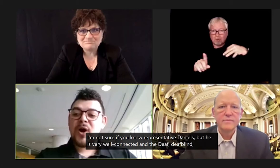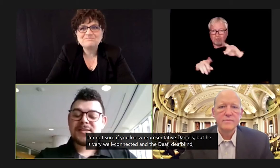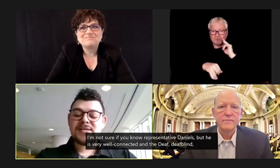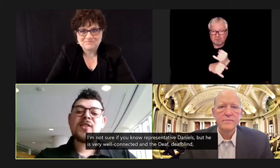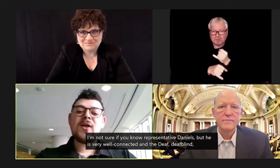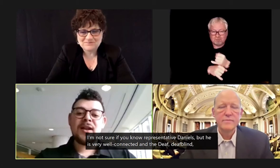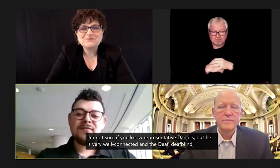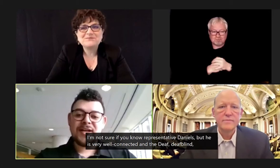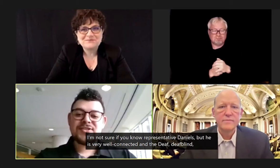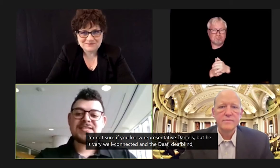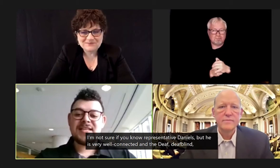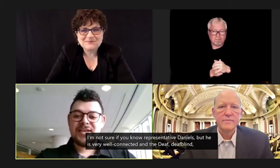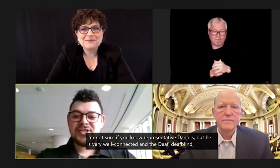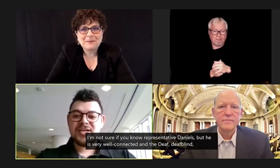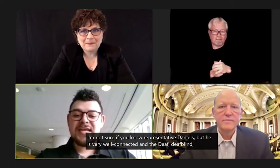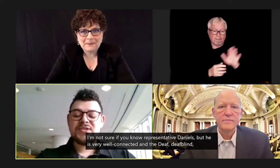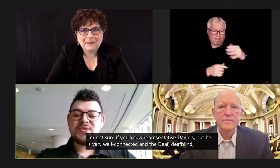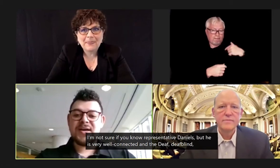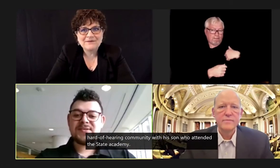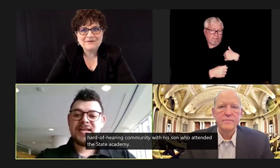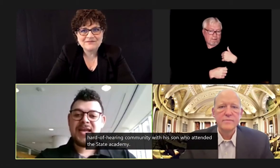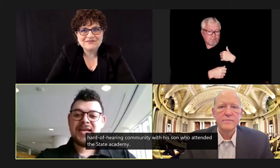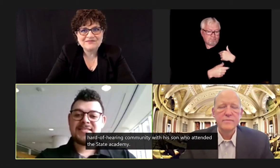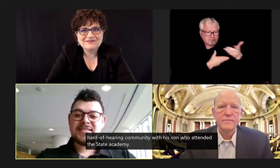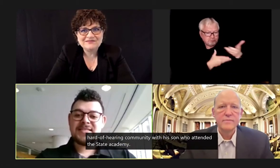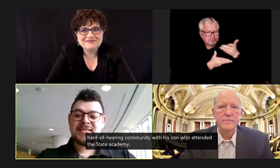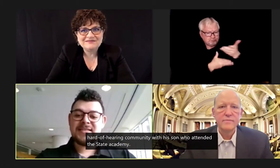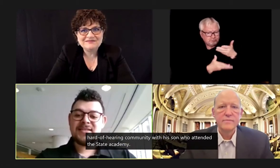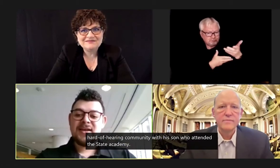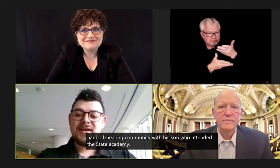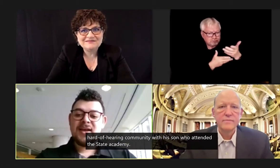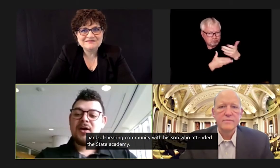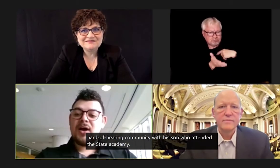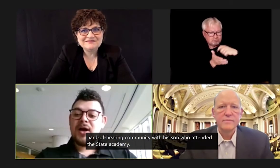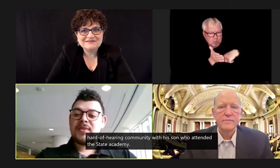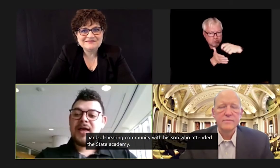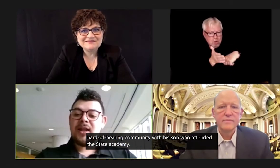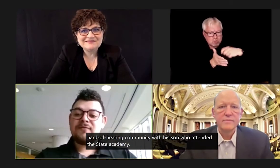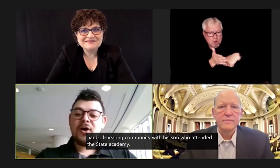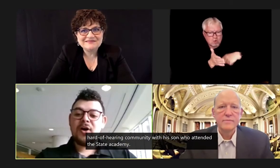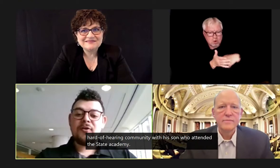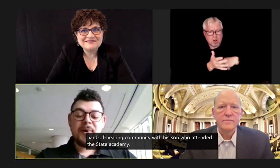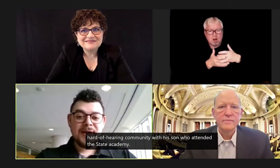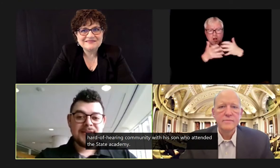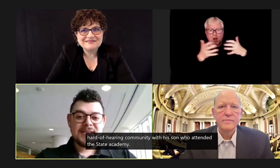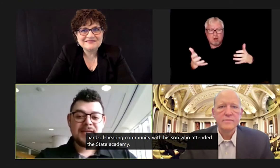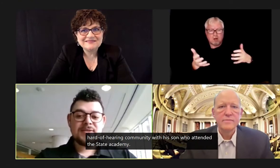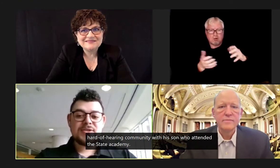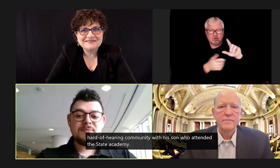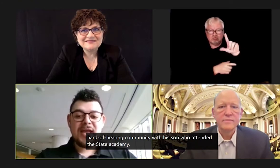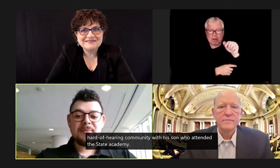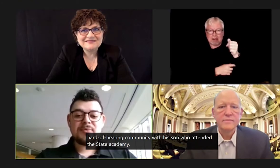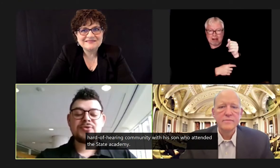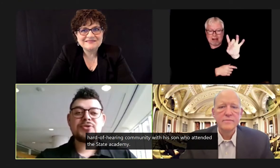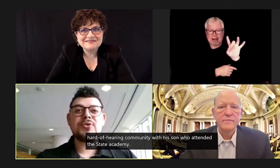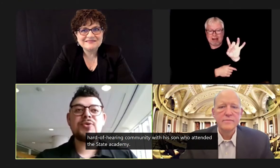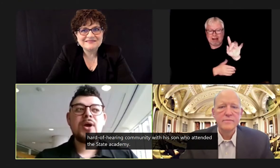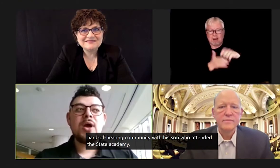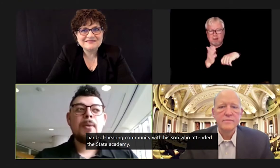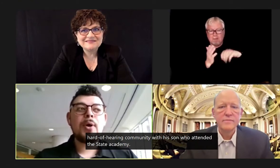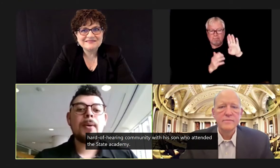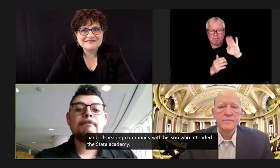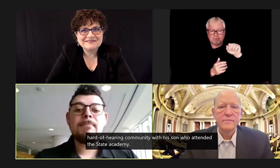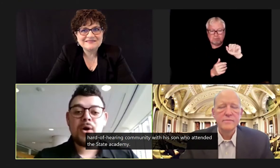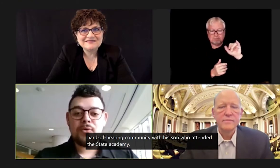I worked on a lot of legislation in 2018 that involved bonding to be able